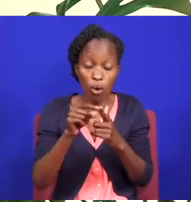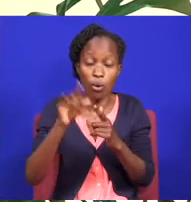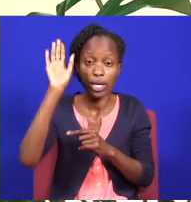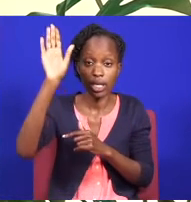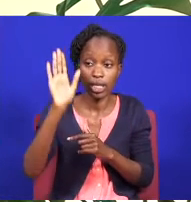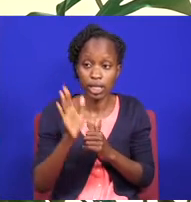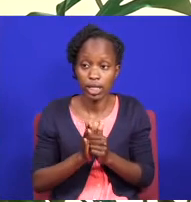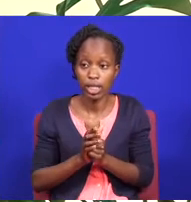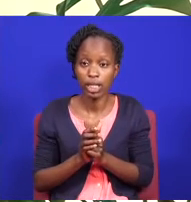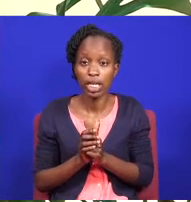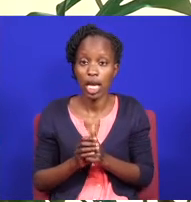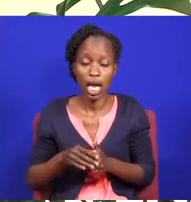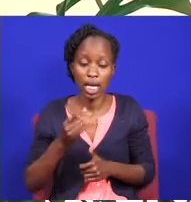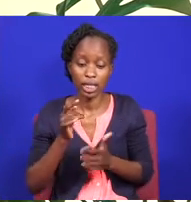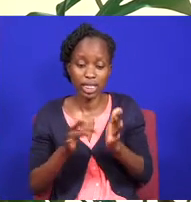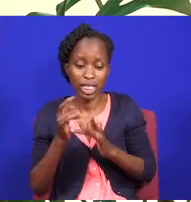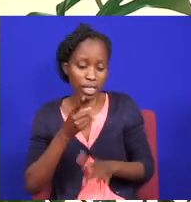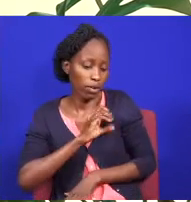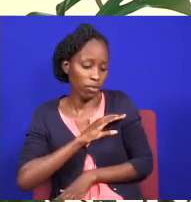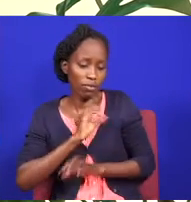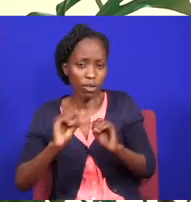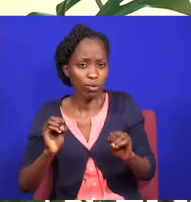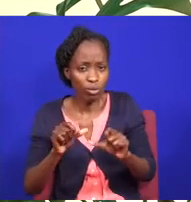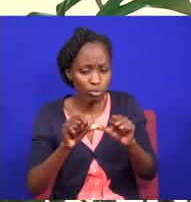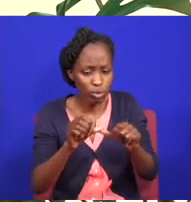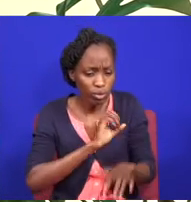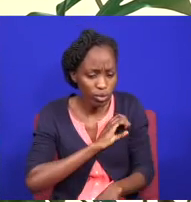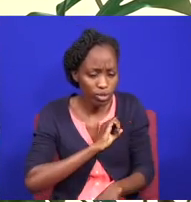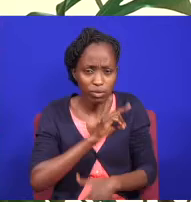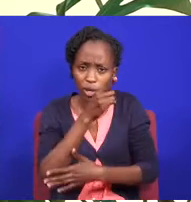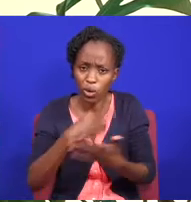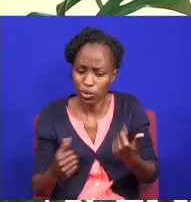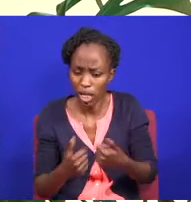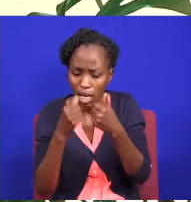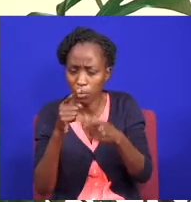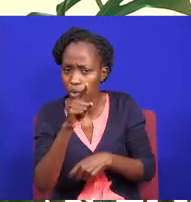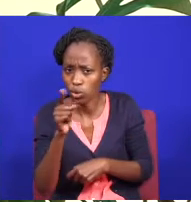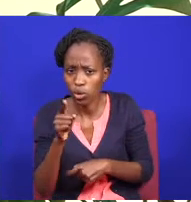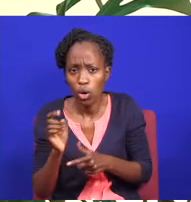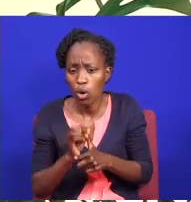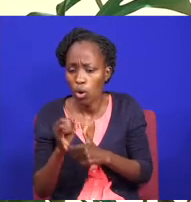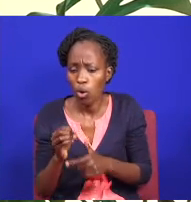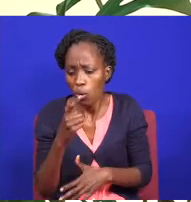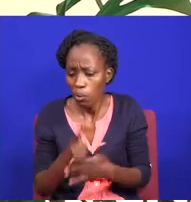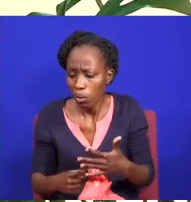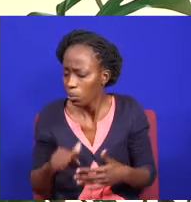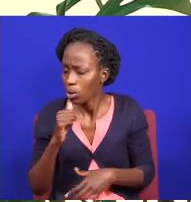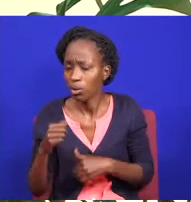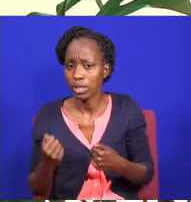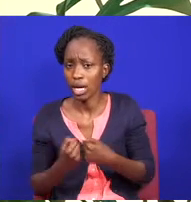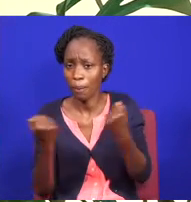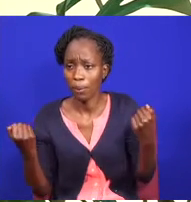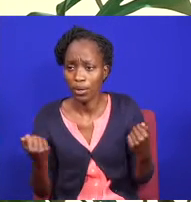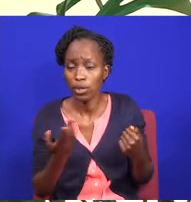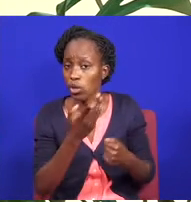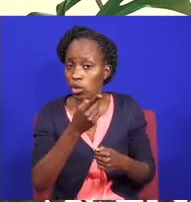that we do not fear, are you there afraid and fearing what will happen to you or what will not happen? Are you there